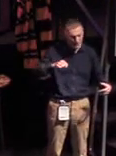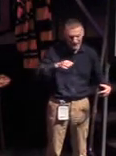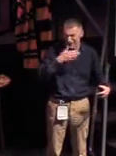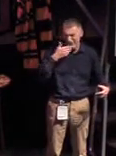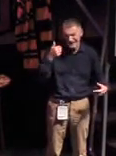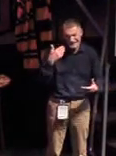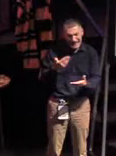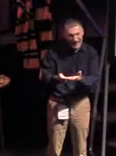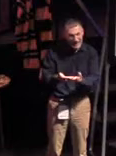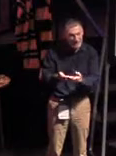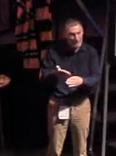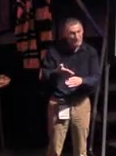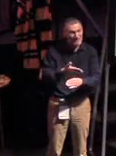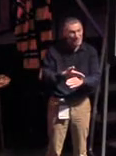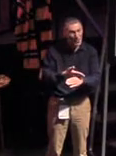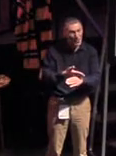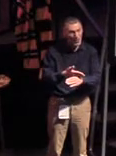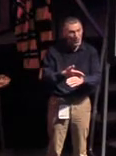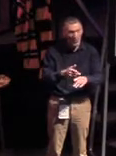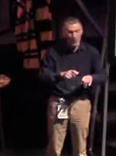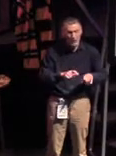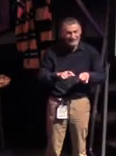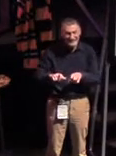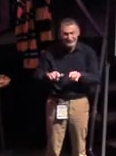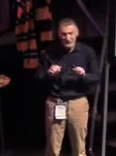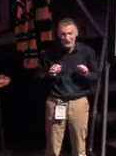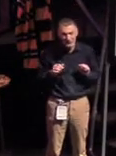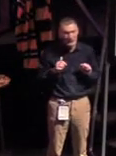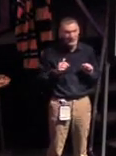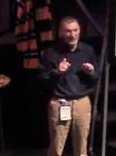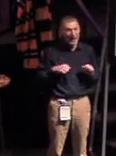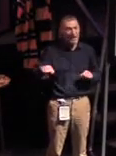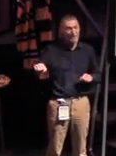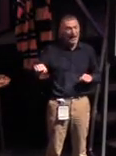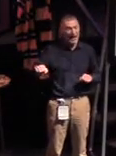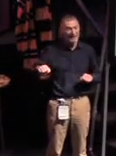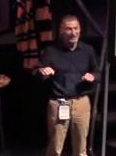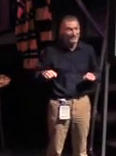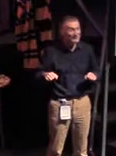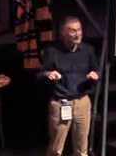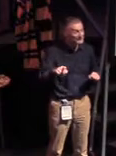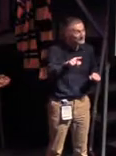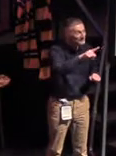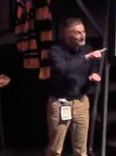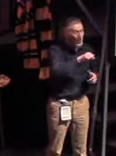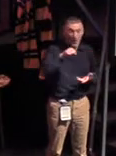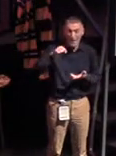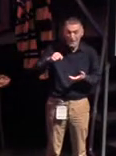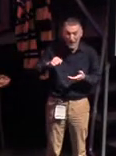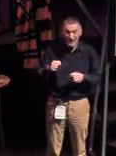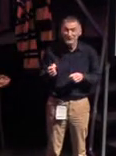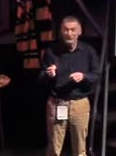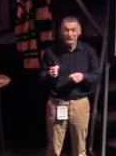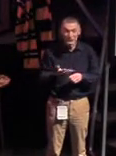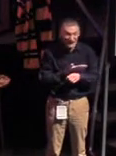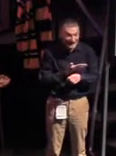and claim that bag, please, before we can continue. I don't want to name and shame anyone, and I'll stand up and walk out. But if you left your